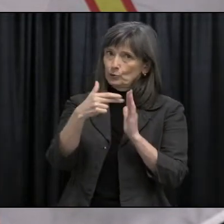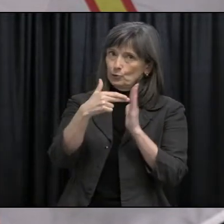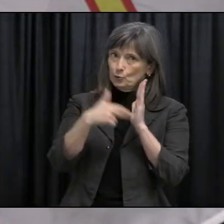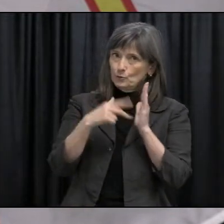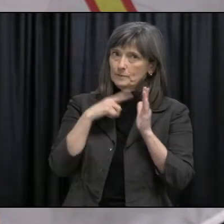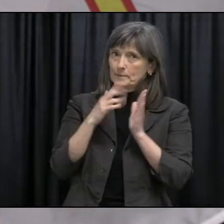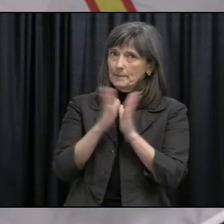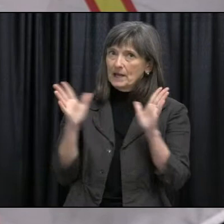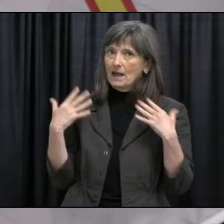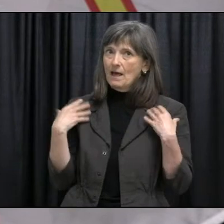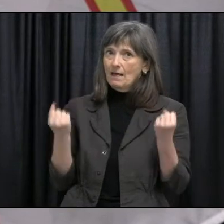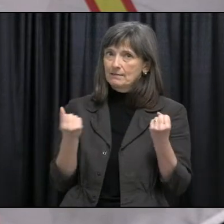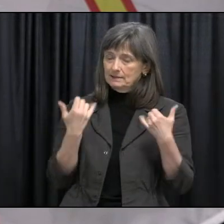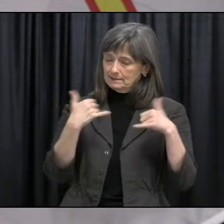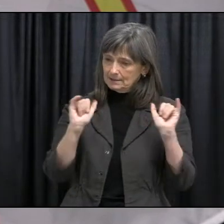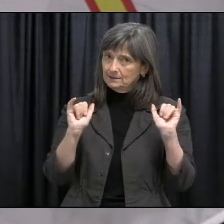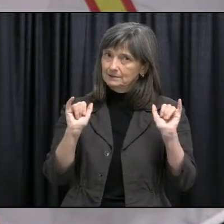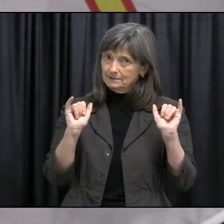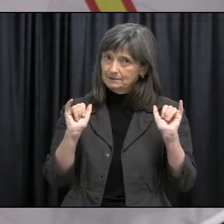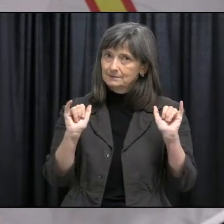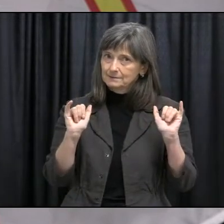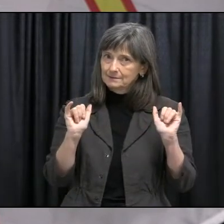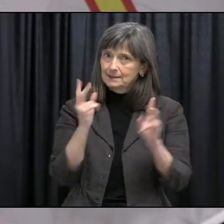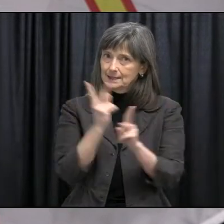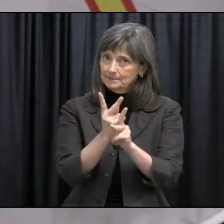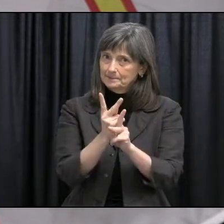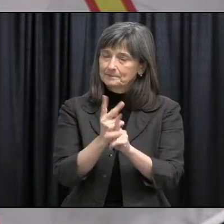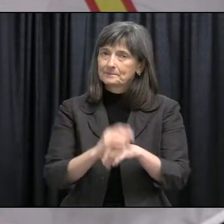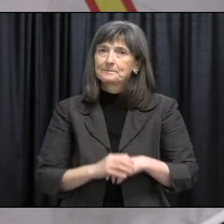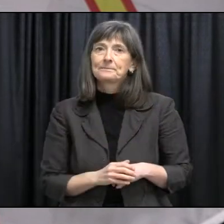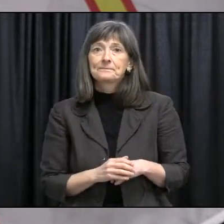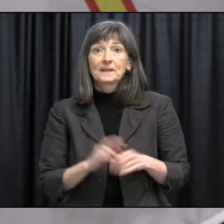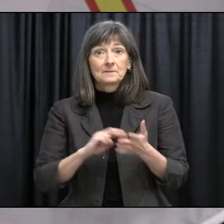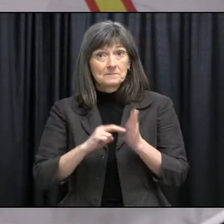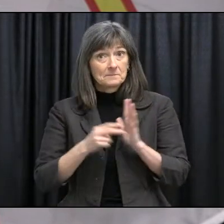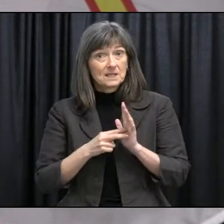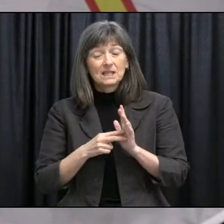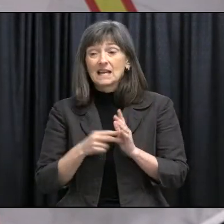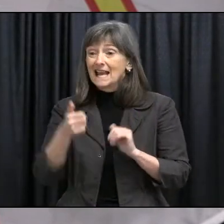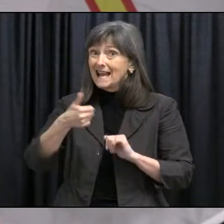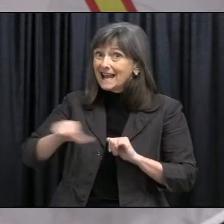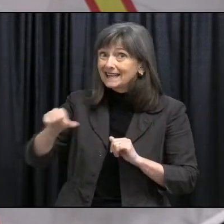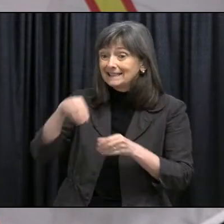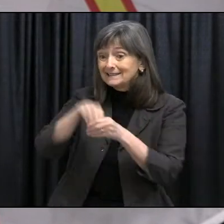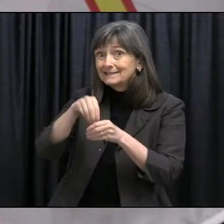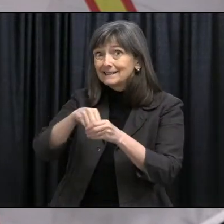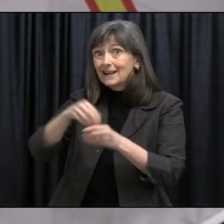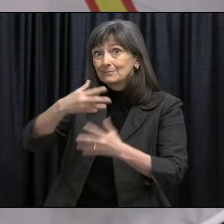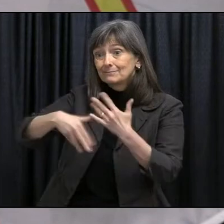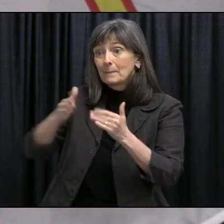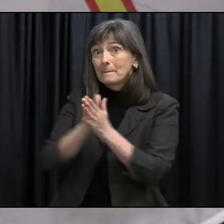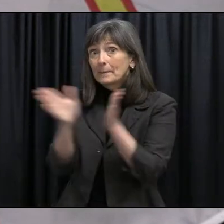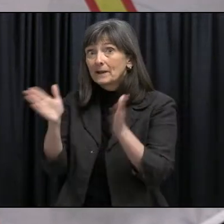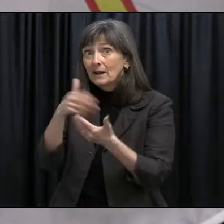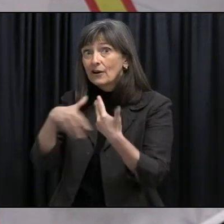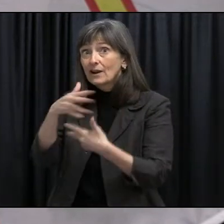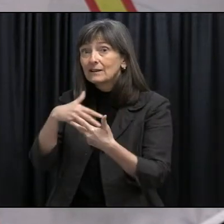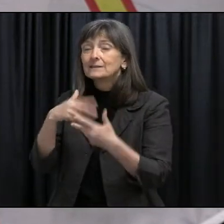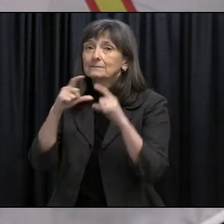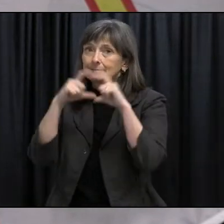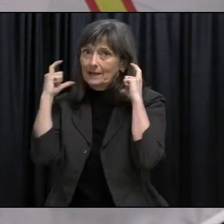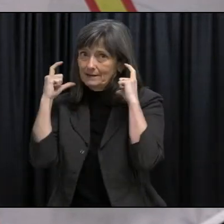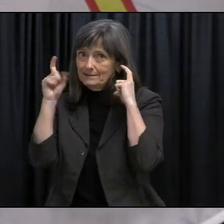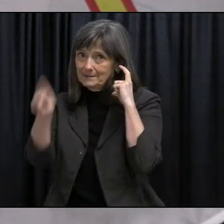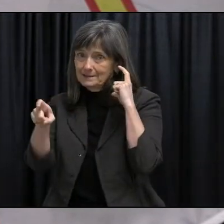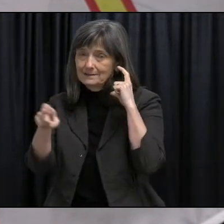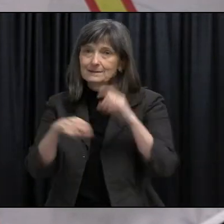and recommendations are still in place. So this includes the requirements to wear a mask in indoor public spaces, keeping